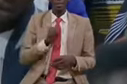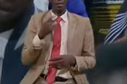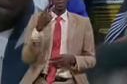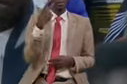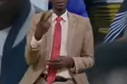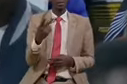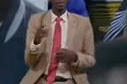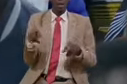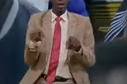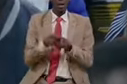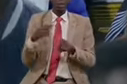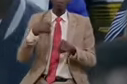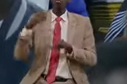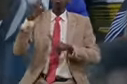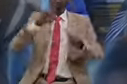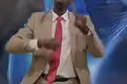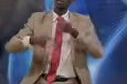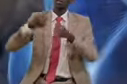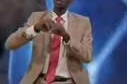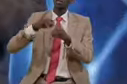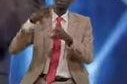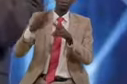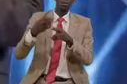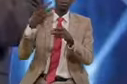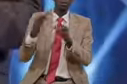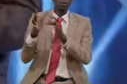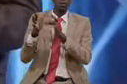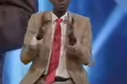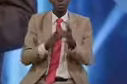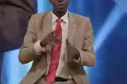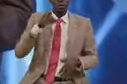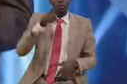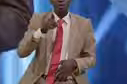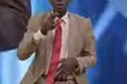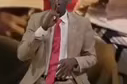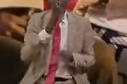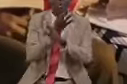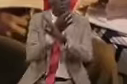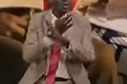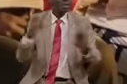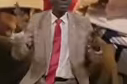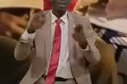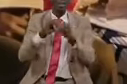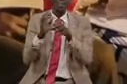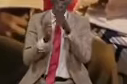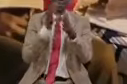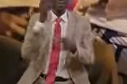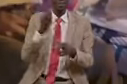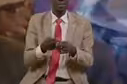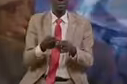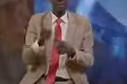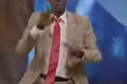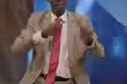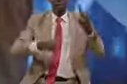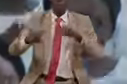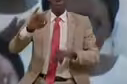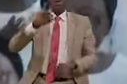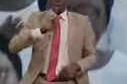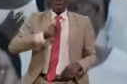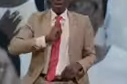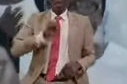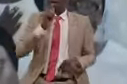we mention the name of Jesus, you are free. I am